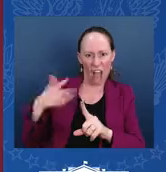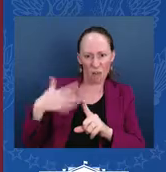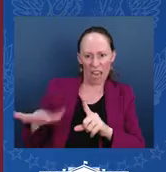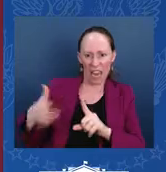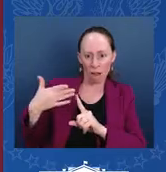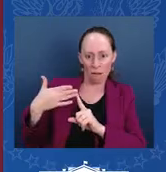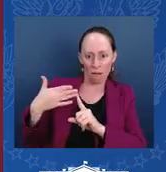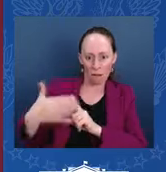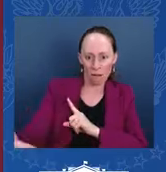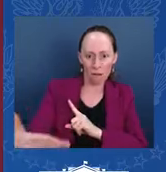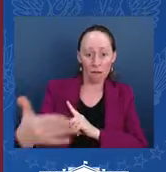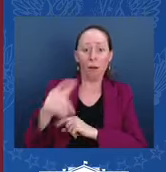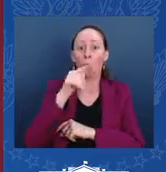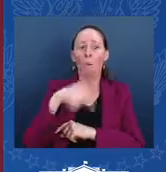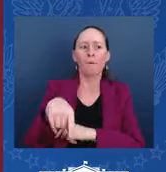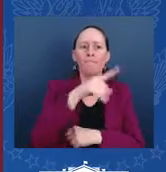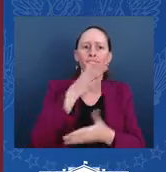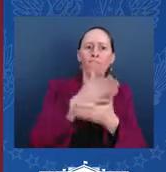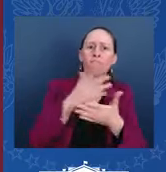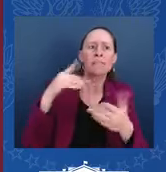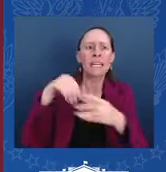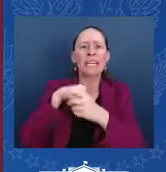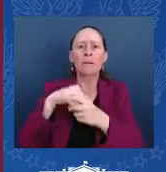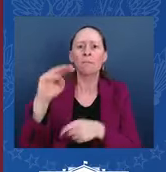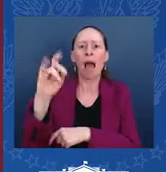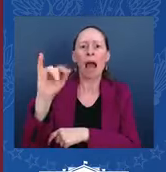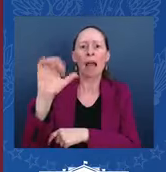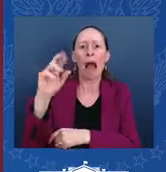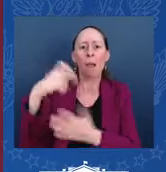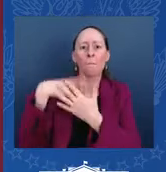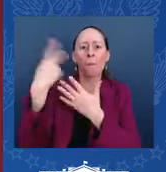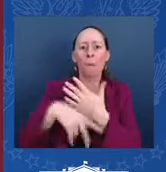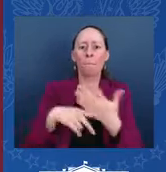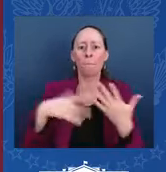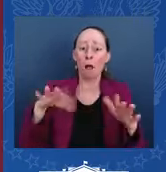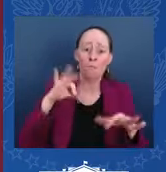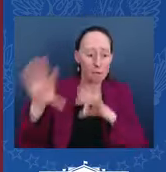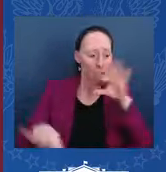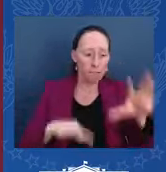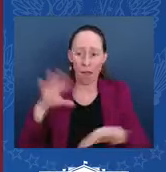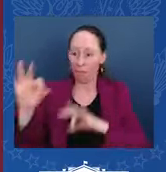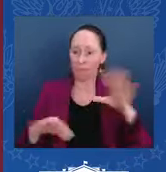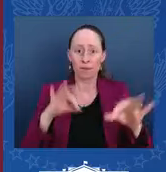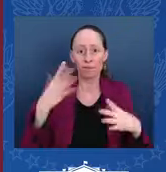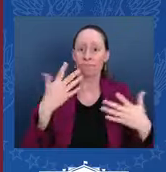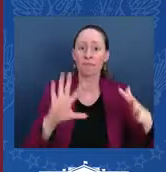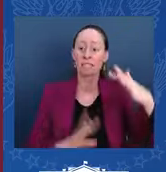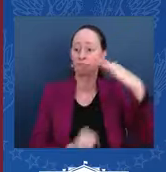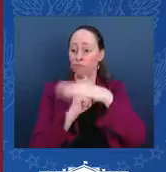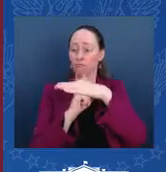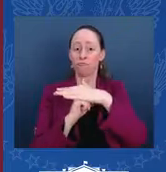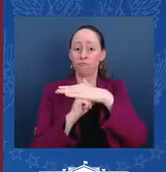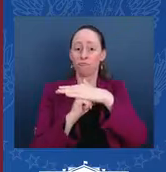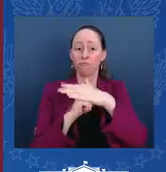the cap and do not have to pay a dime more for drugs for the rest of the year, no matter what their costs are. And here,